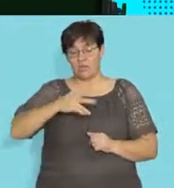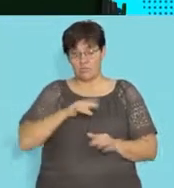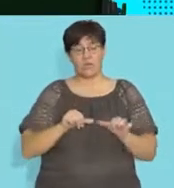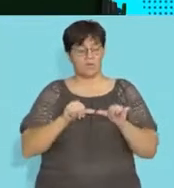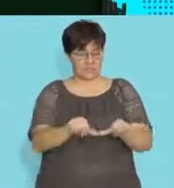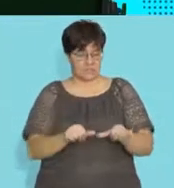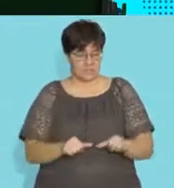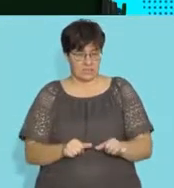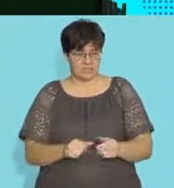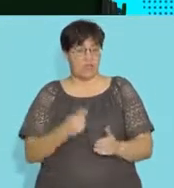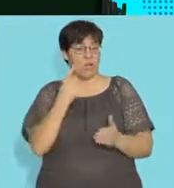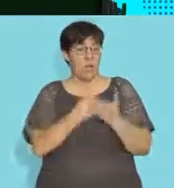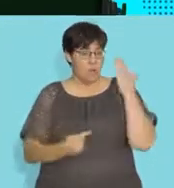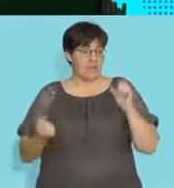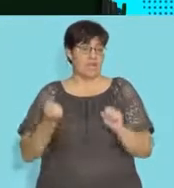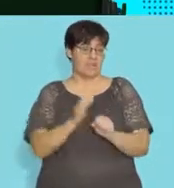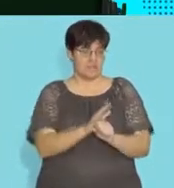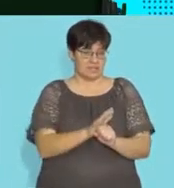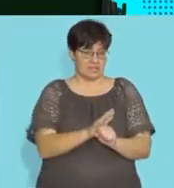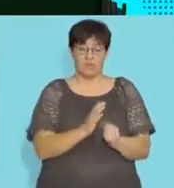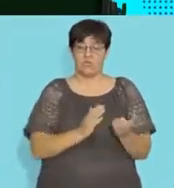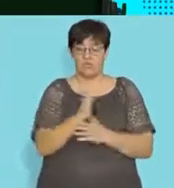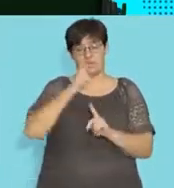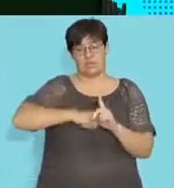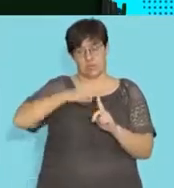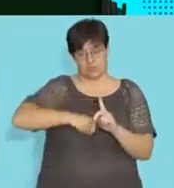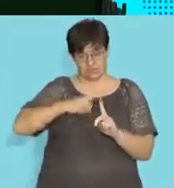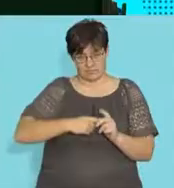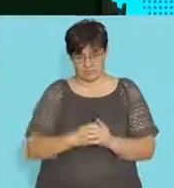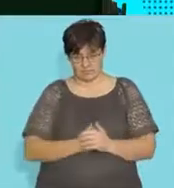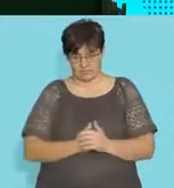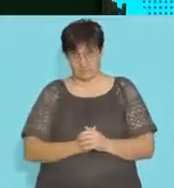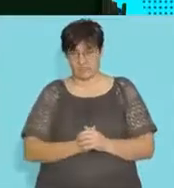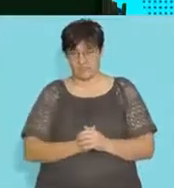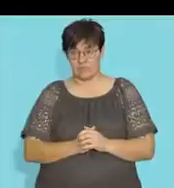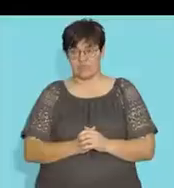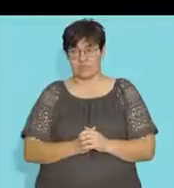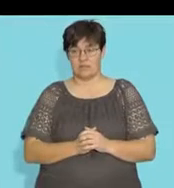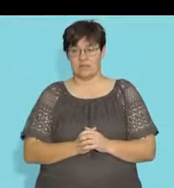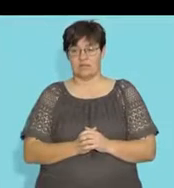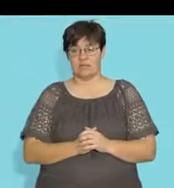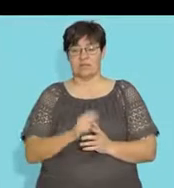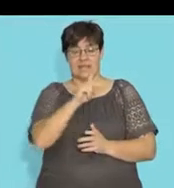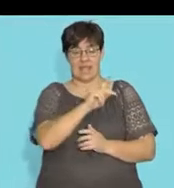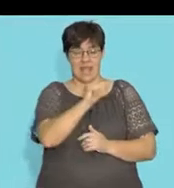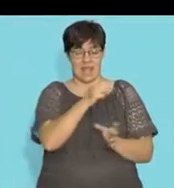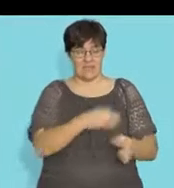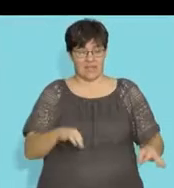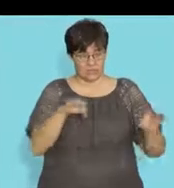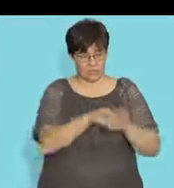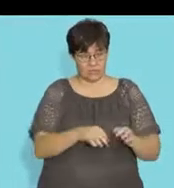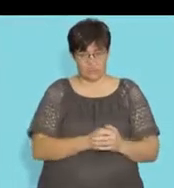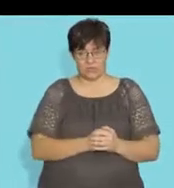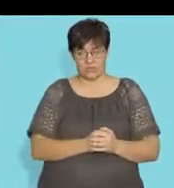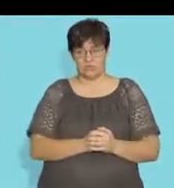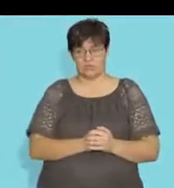equilibrium constant is only affected by temperature. So if we go back to the Ka value